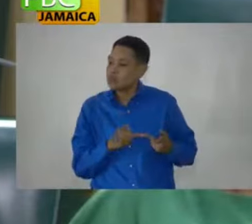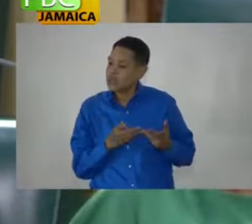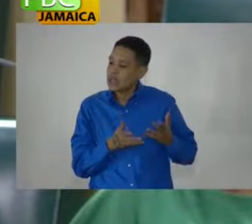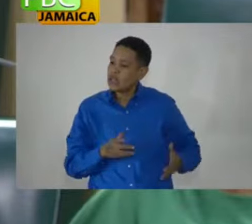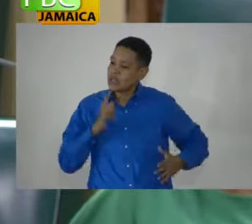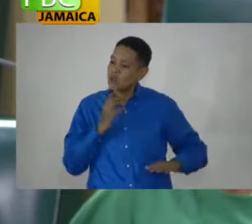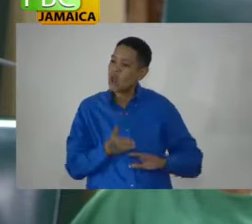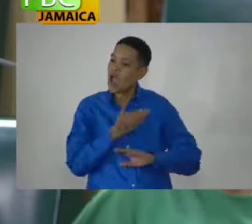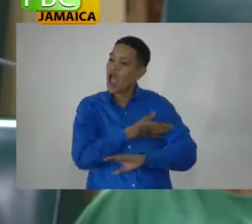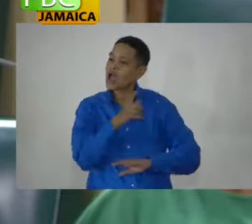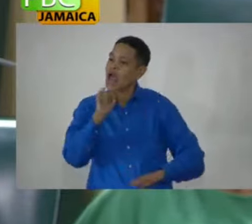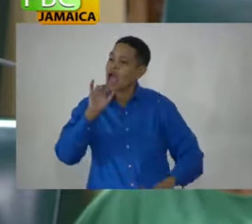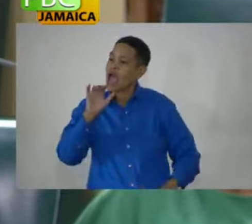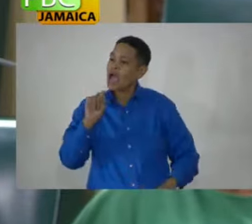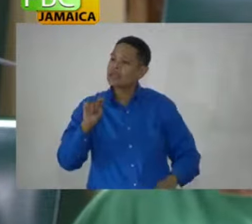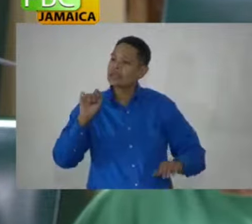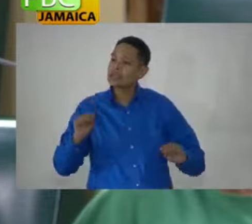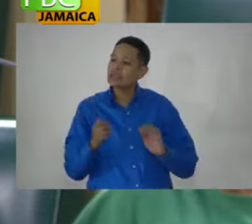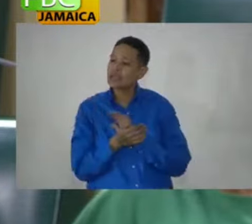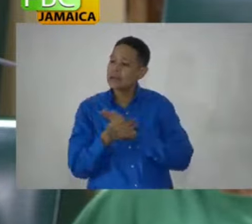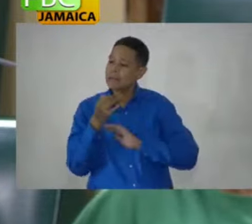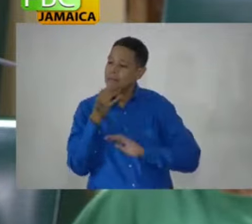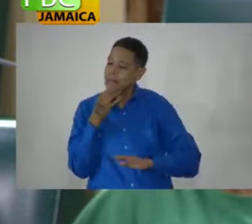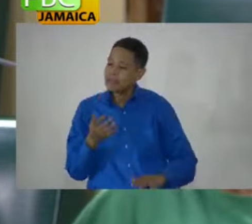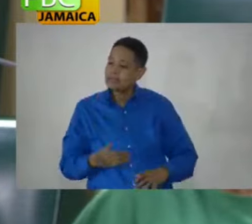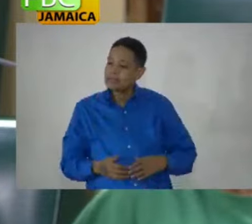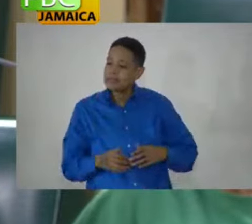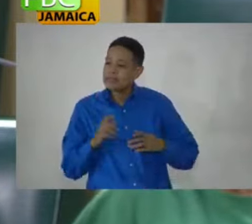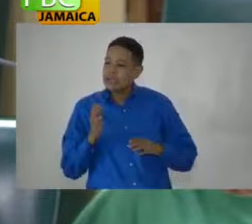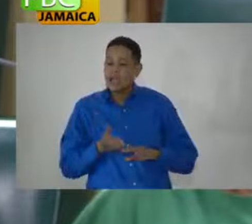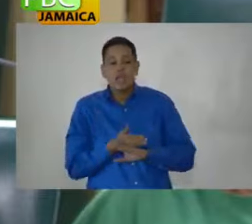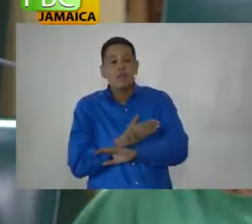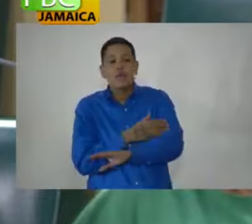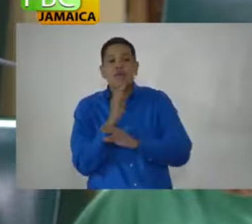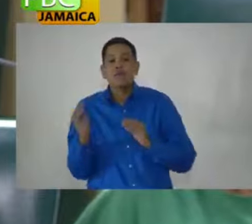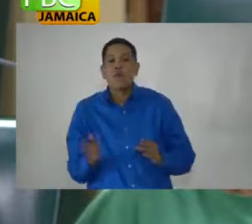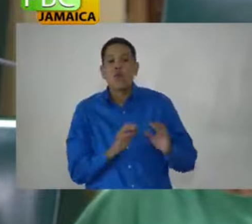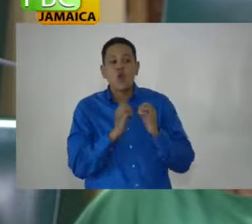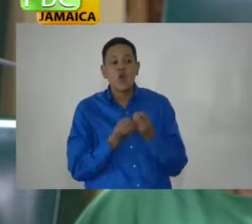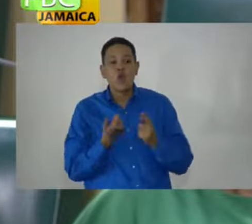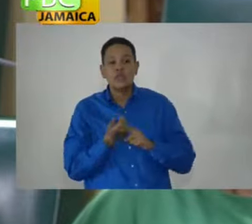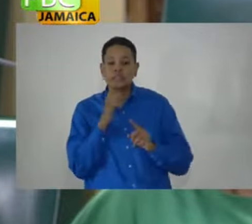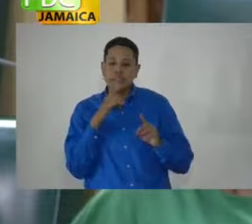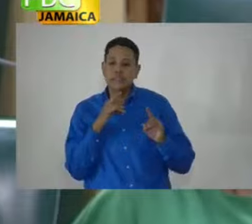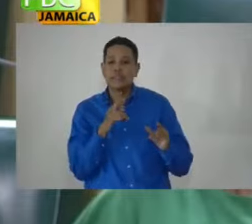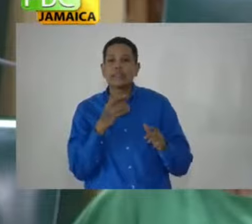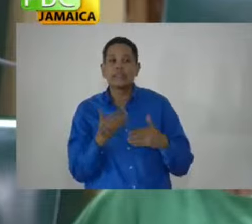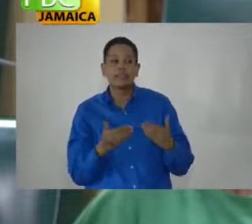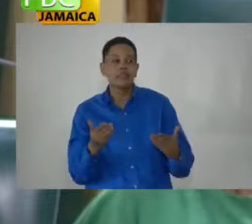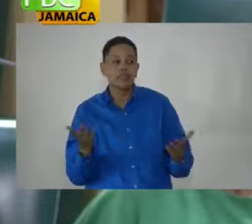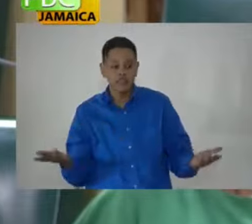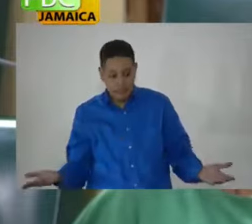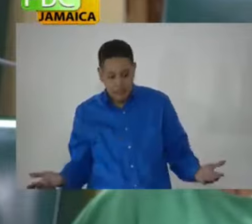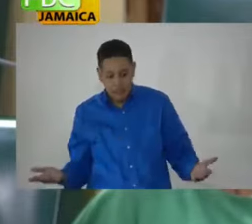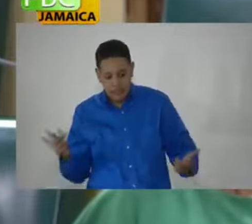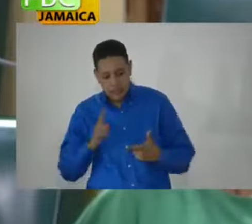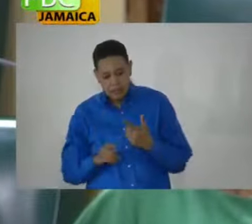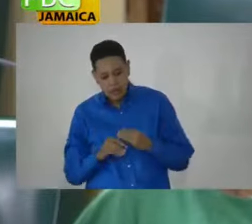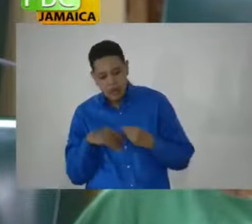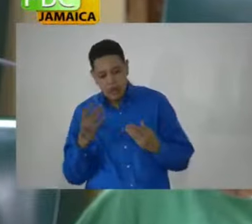to enhance ICT capabilities, improve organizational efficiency,